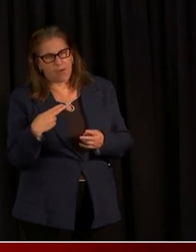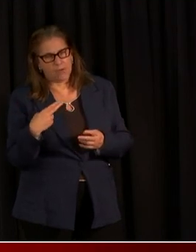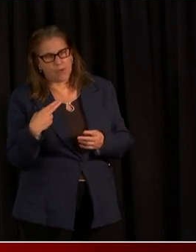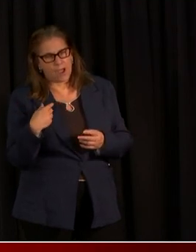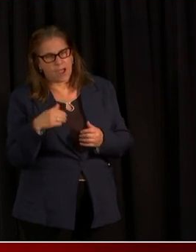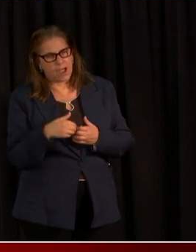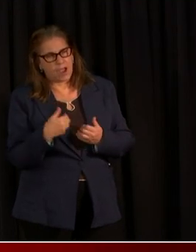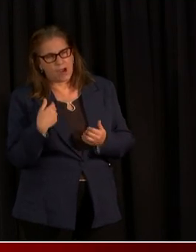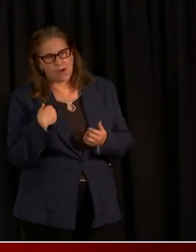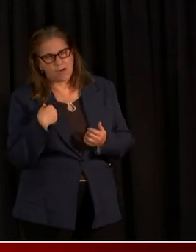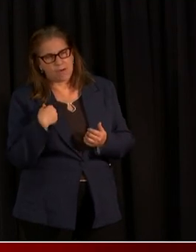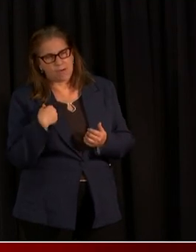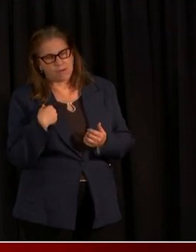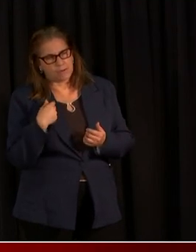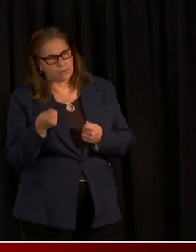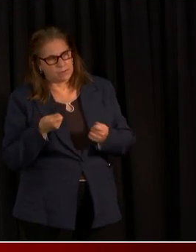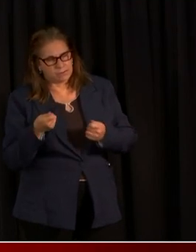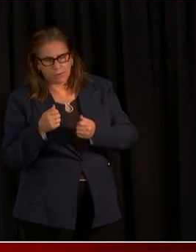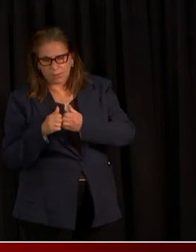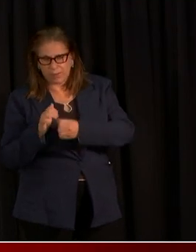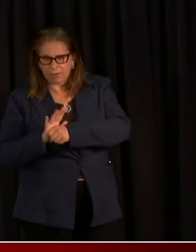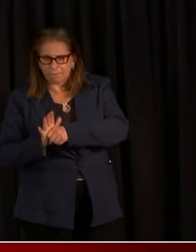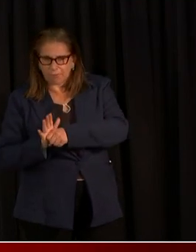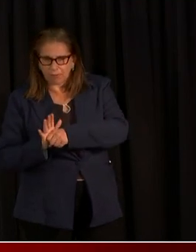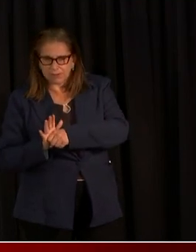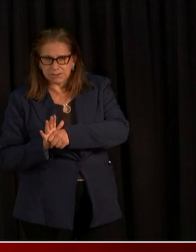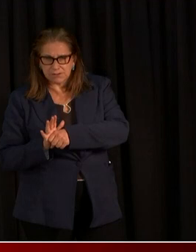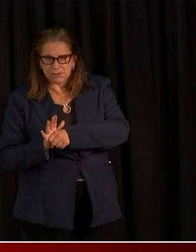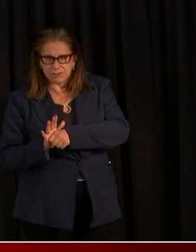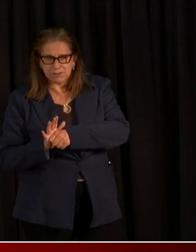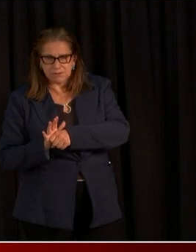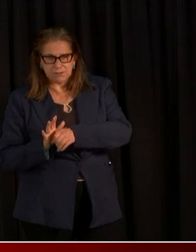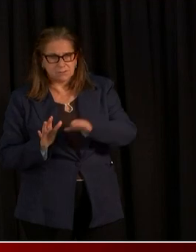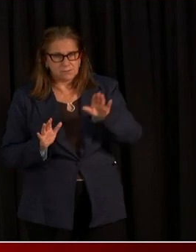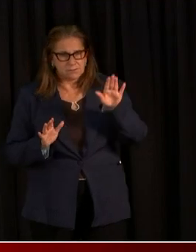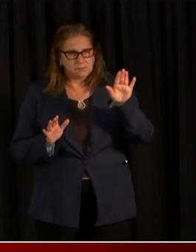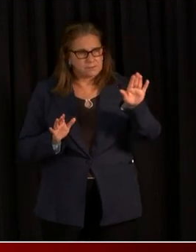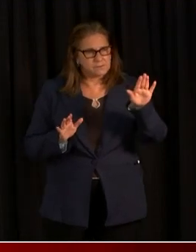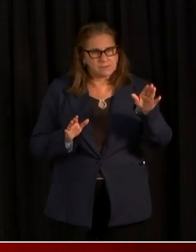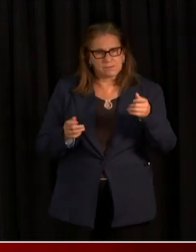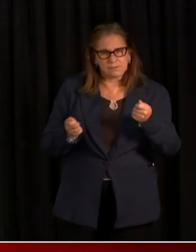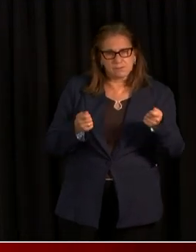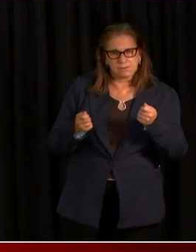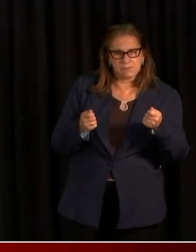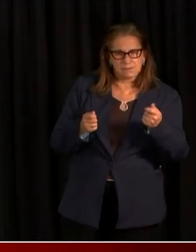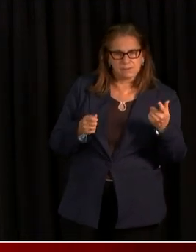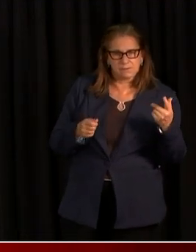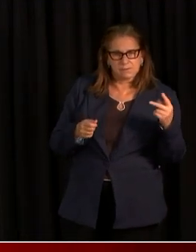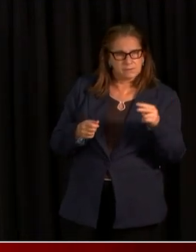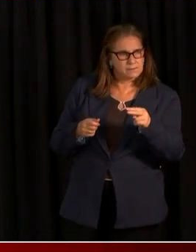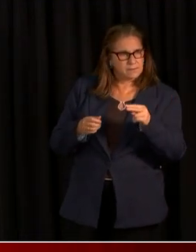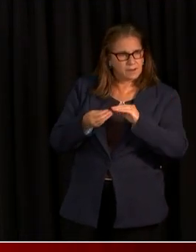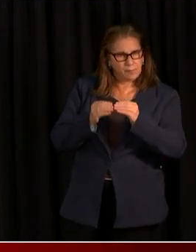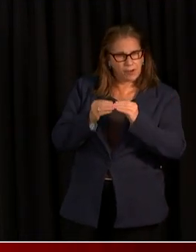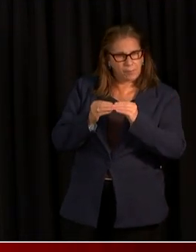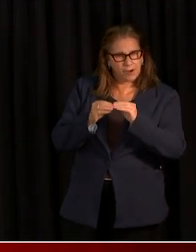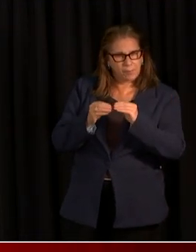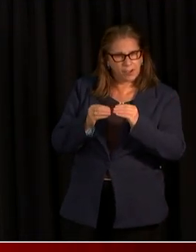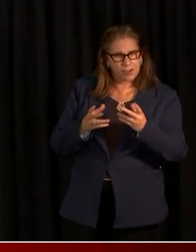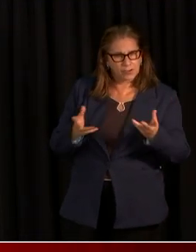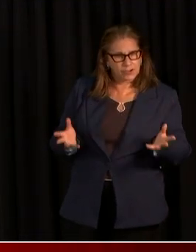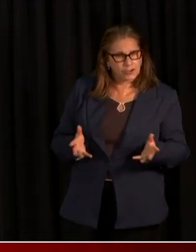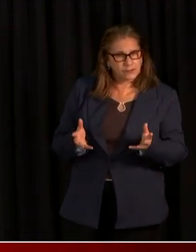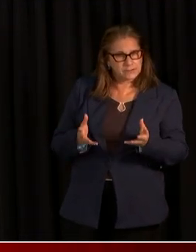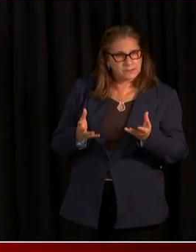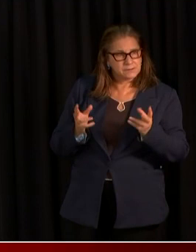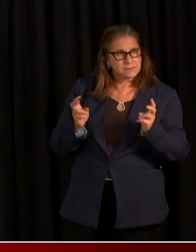with the virus, and that you know, your administration and other health administrations are looking at the numbers and urging something, you know, to slow